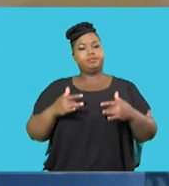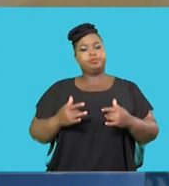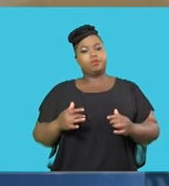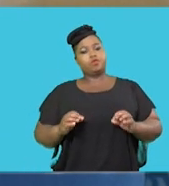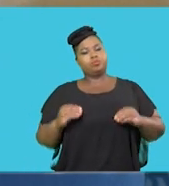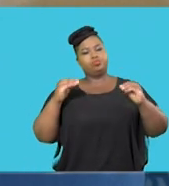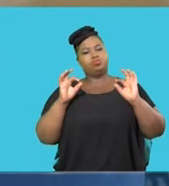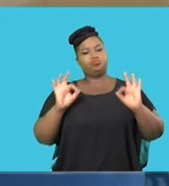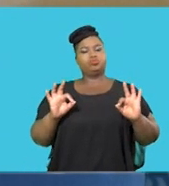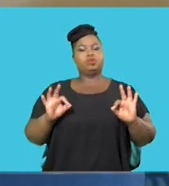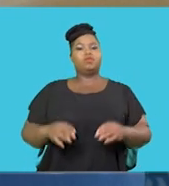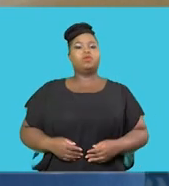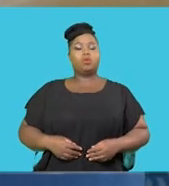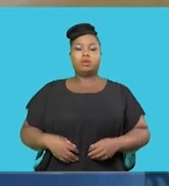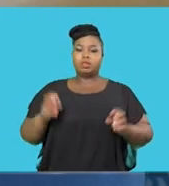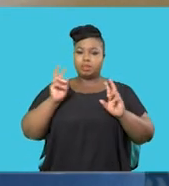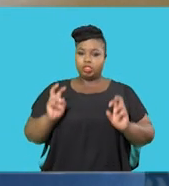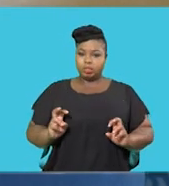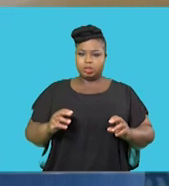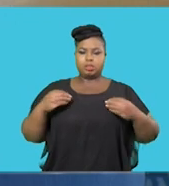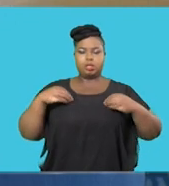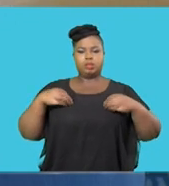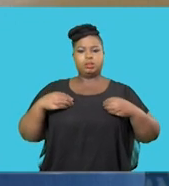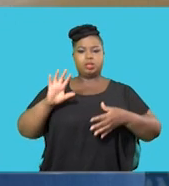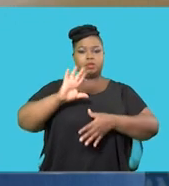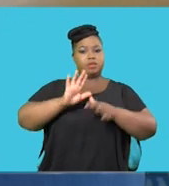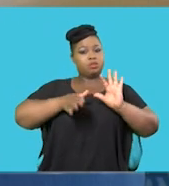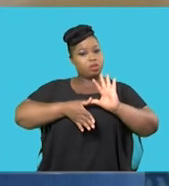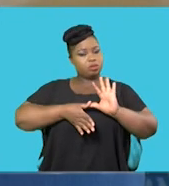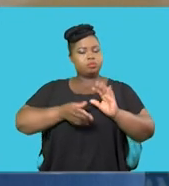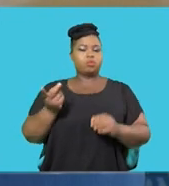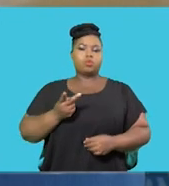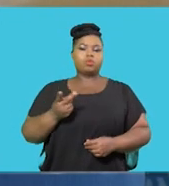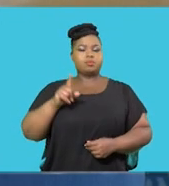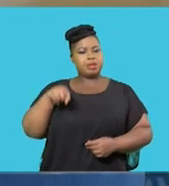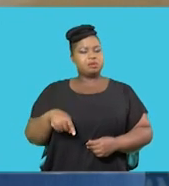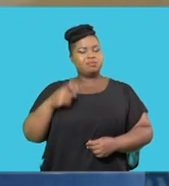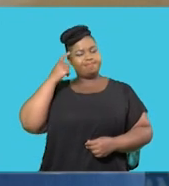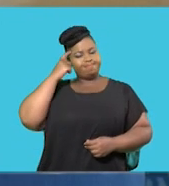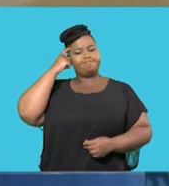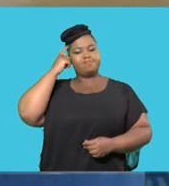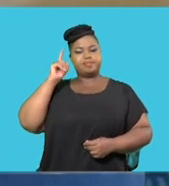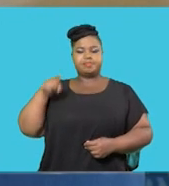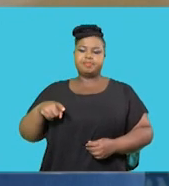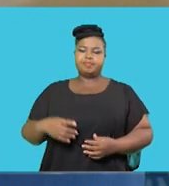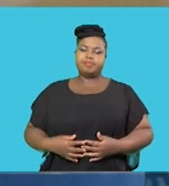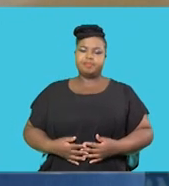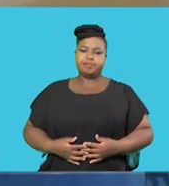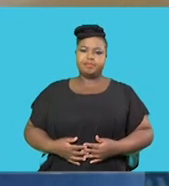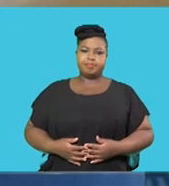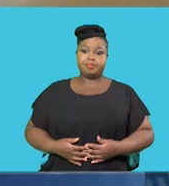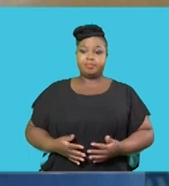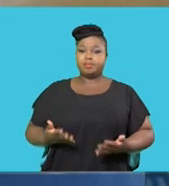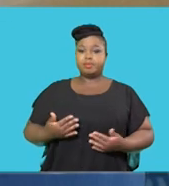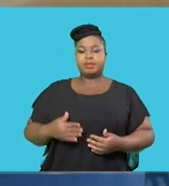modernization of the existing energy assets and infrastructure should also be seriously considered in